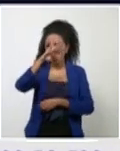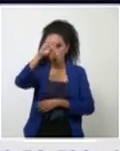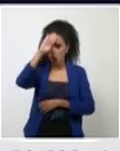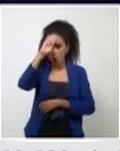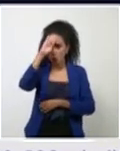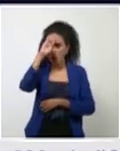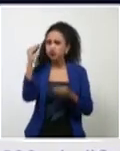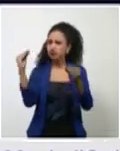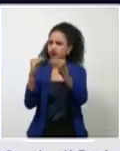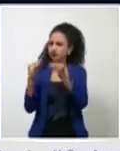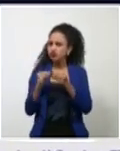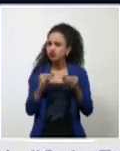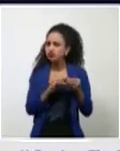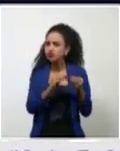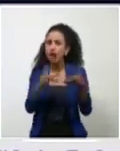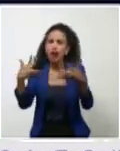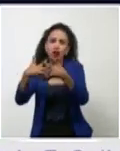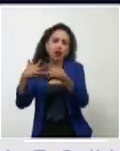1,699 have accumulated.